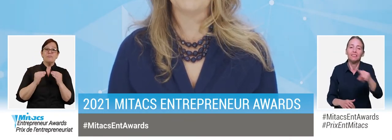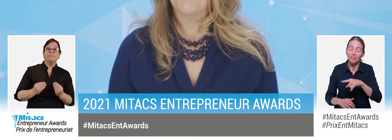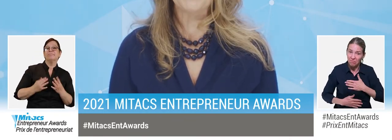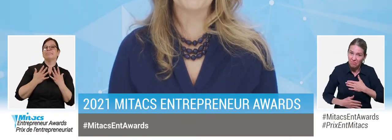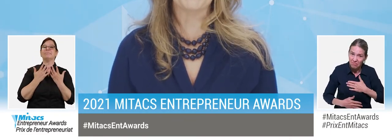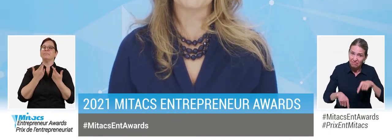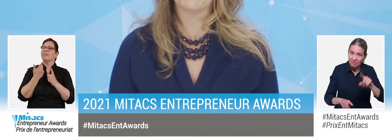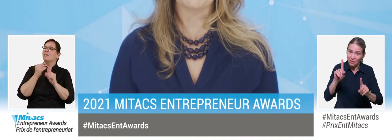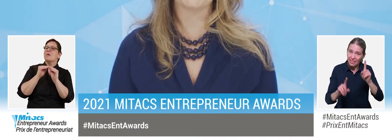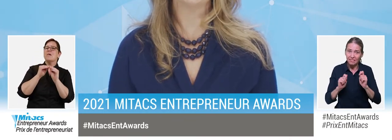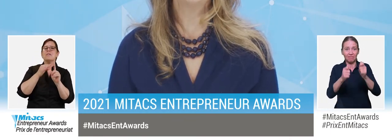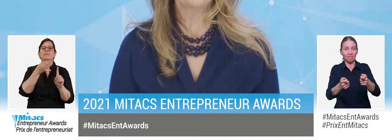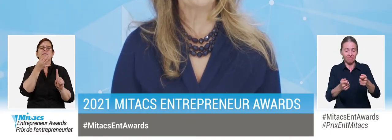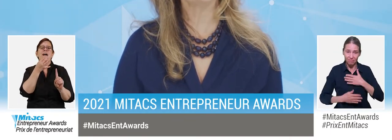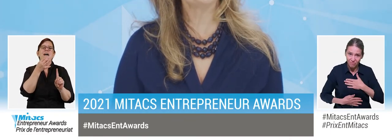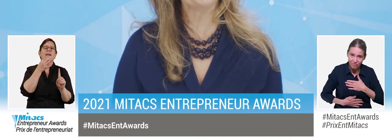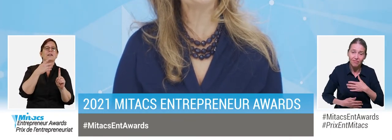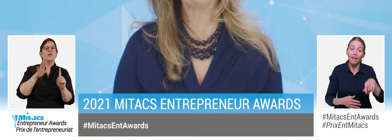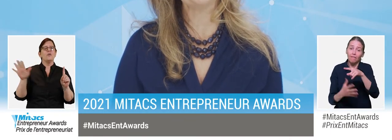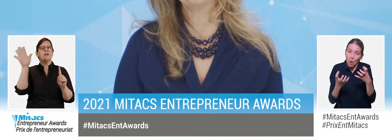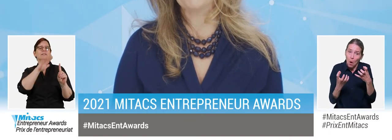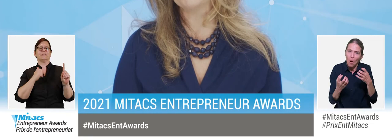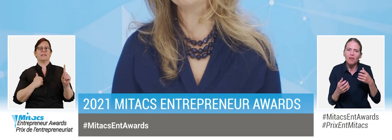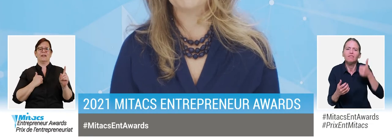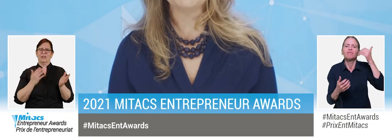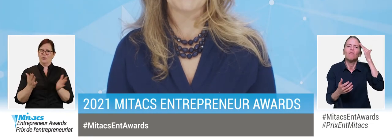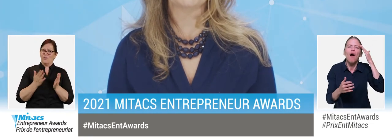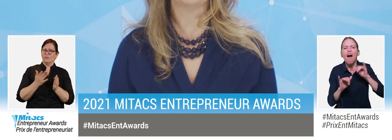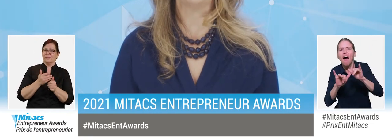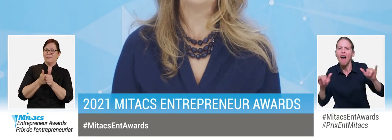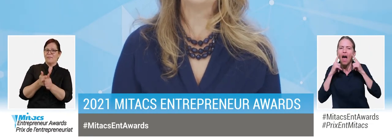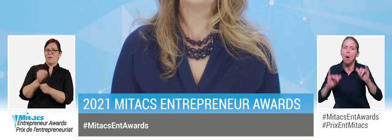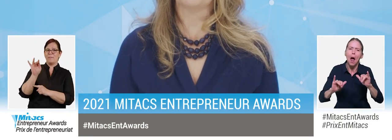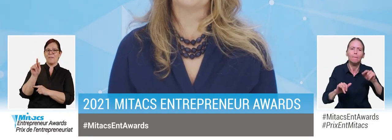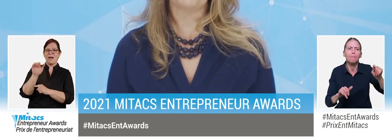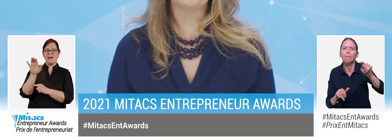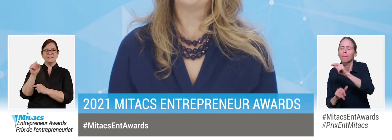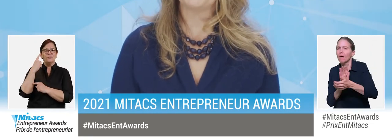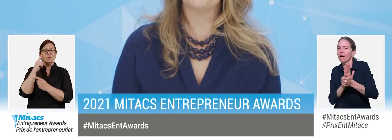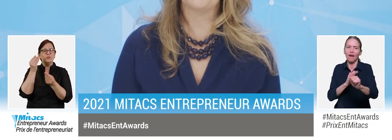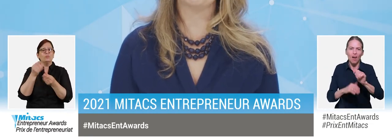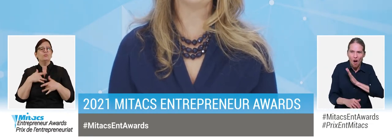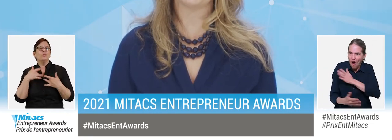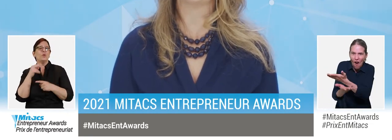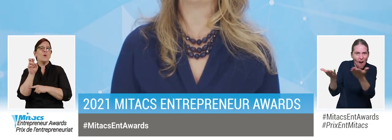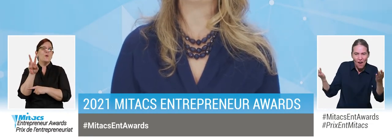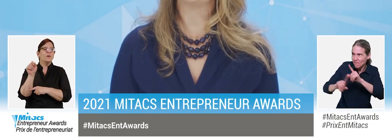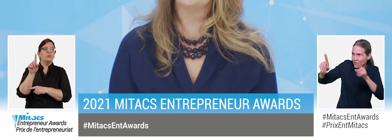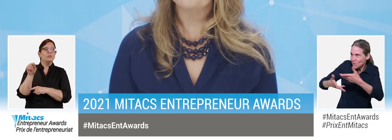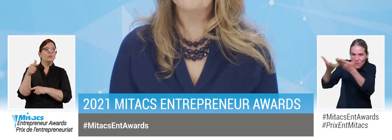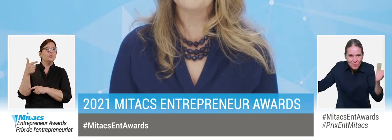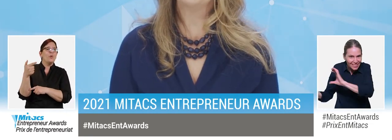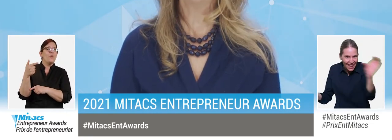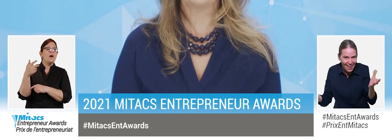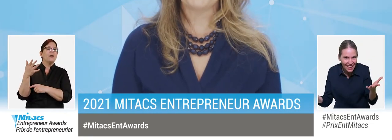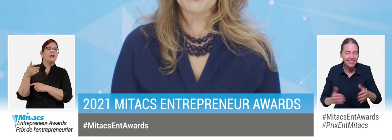incredible talent all across Canada, I encourage you to follow Mitacs for news of the 2021 Mitacs